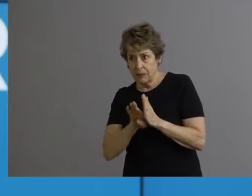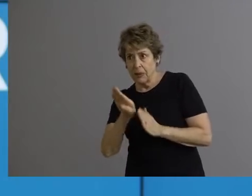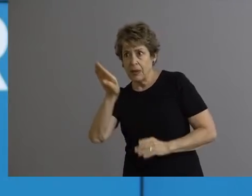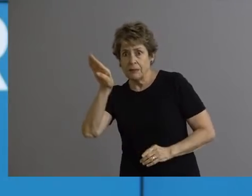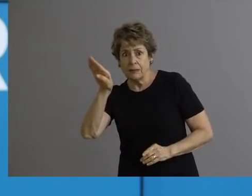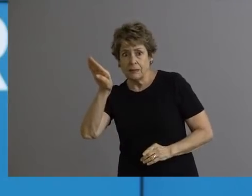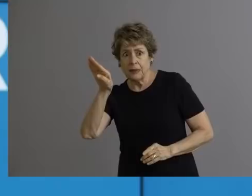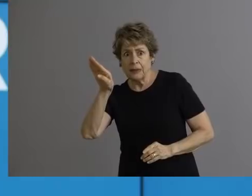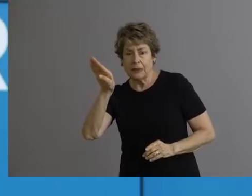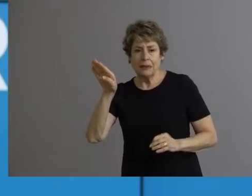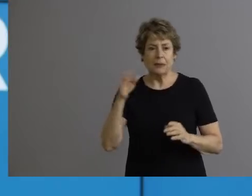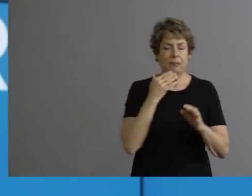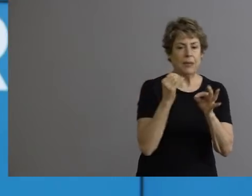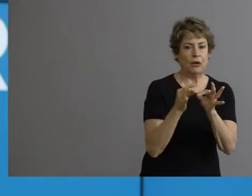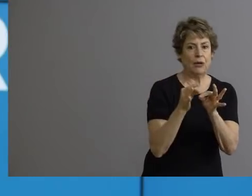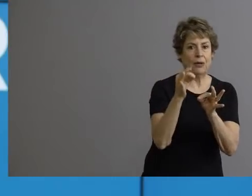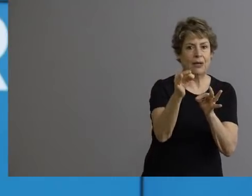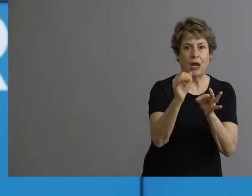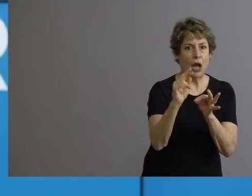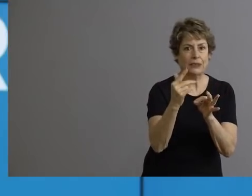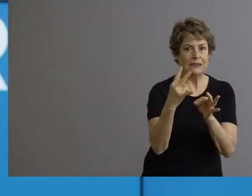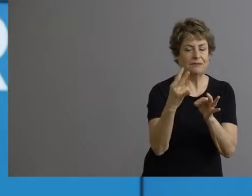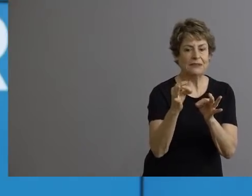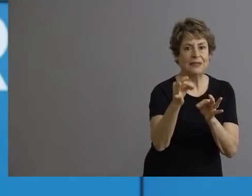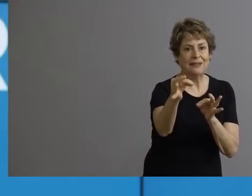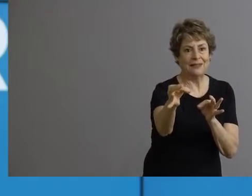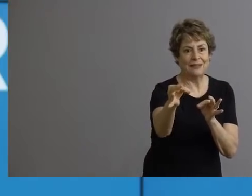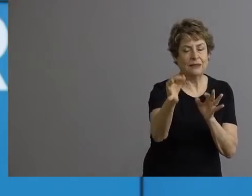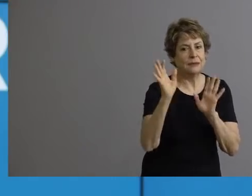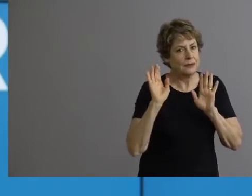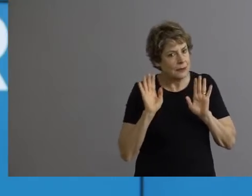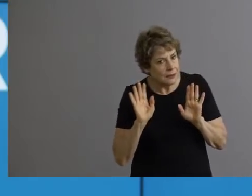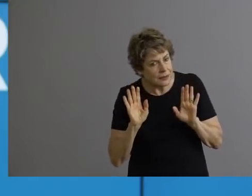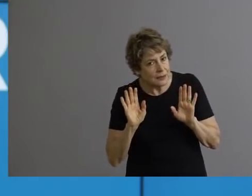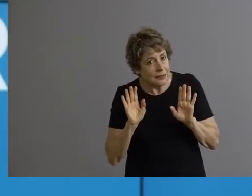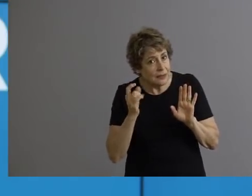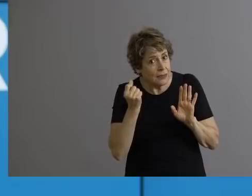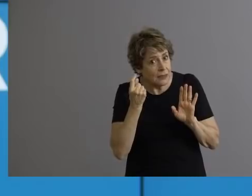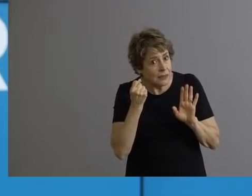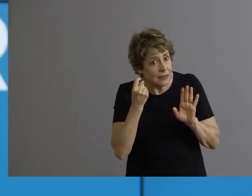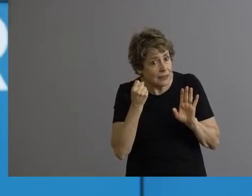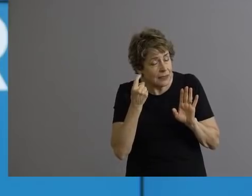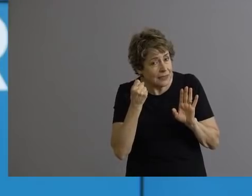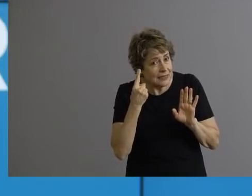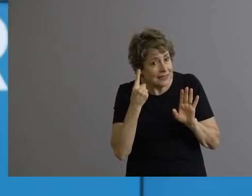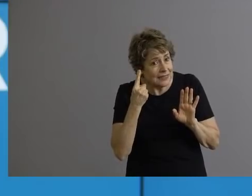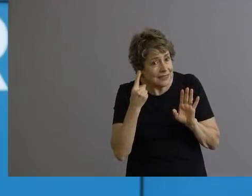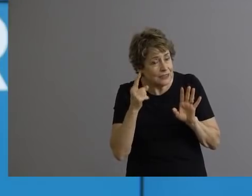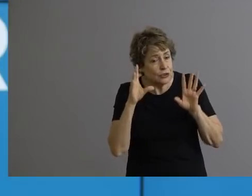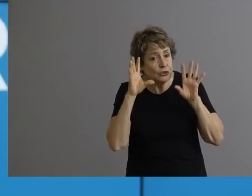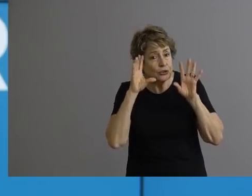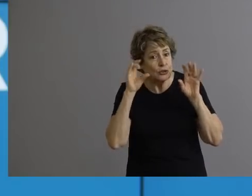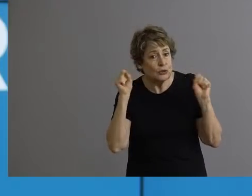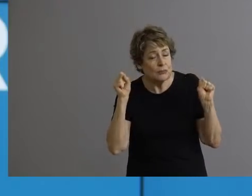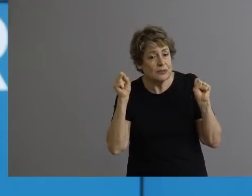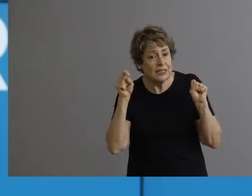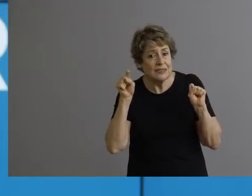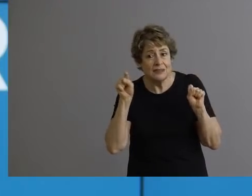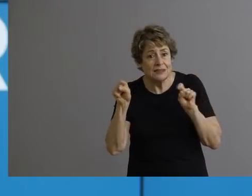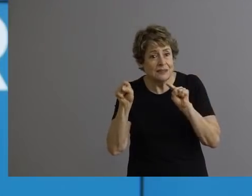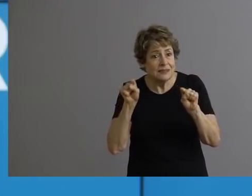I'm listening to these superintendents. Our decisions to date have been informed by the superintendents, and I know that they